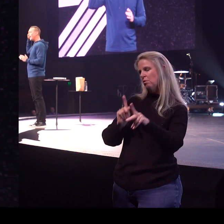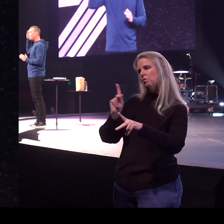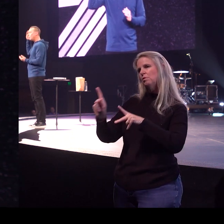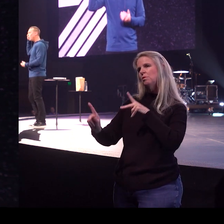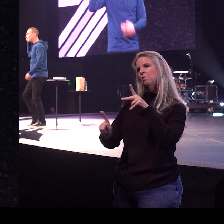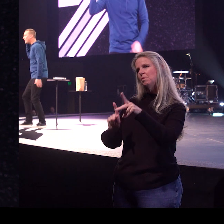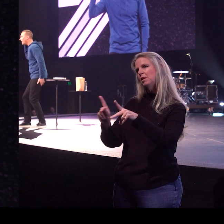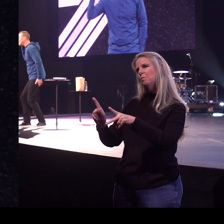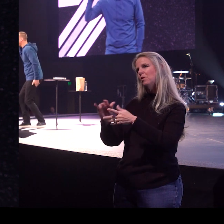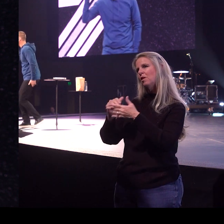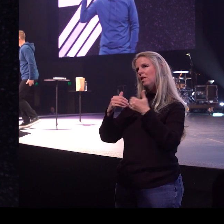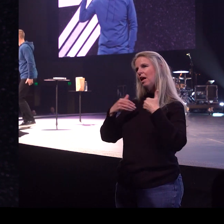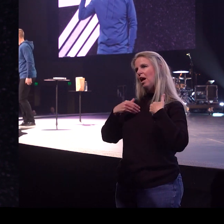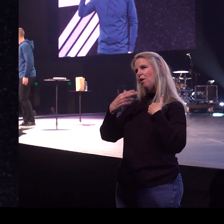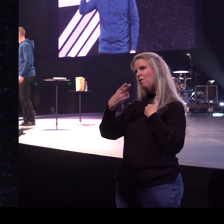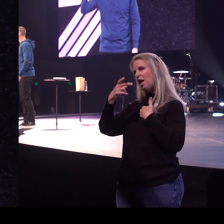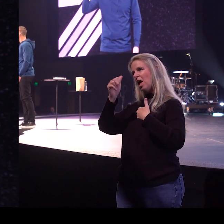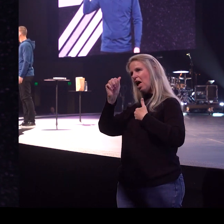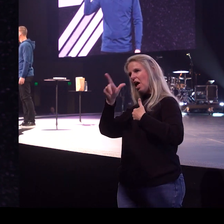shining their halo all the time.